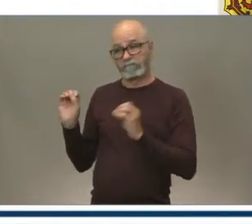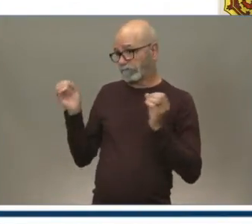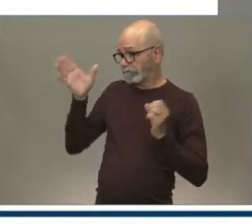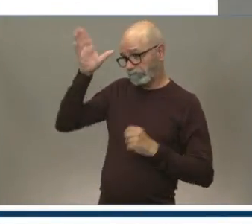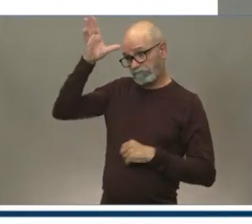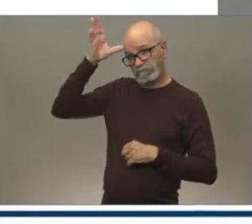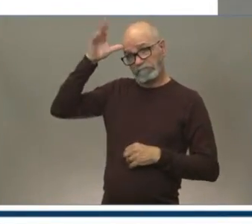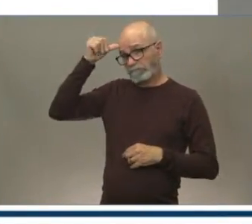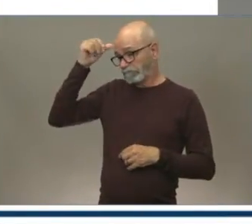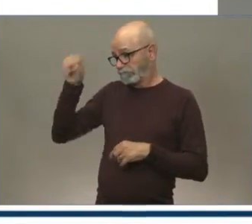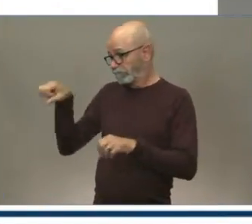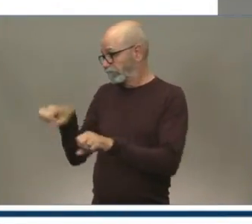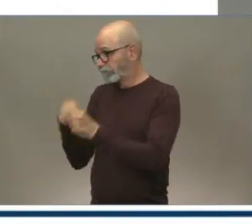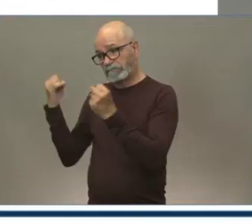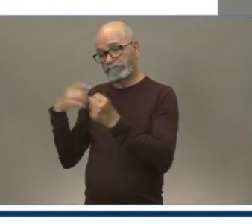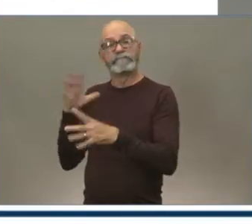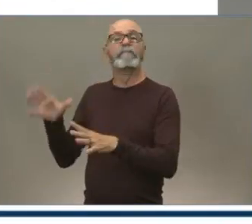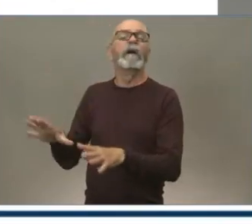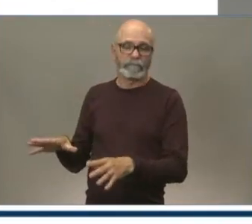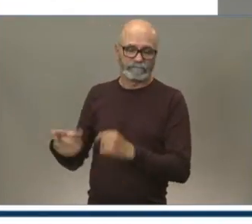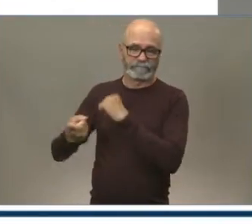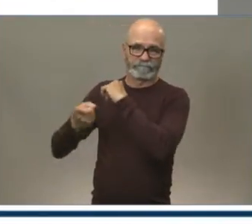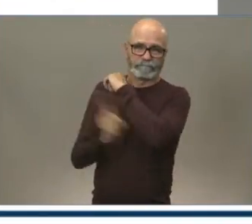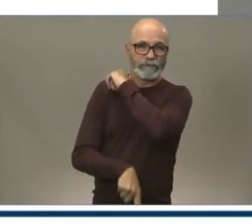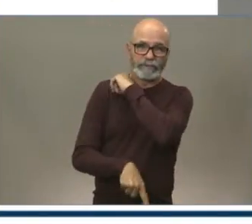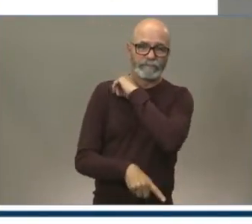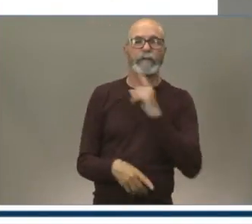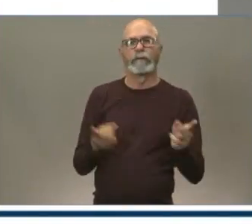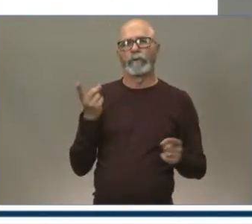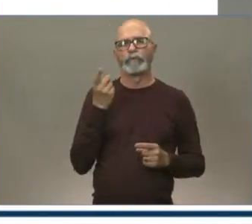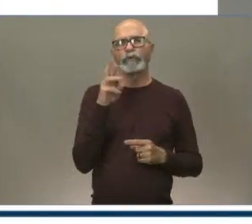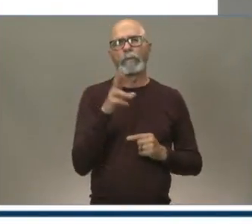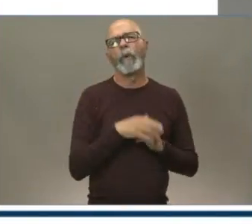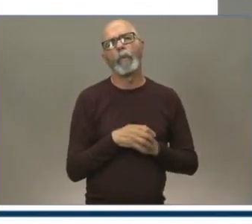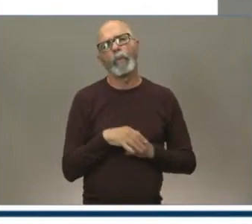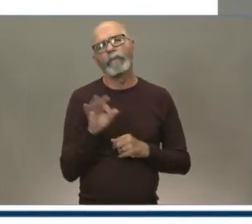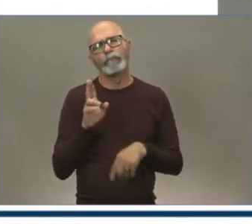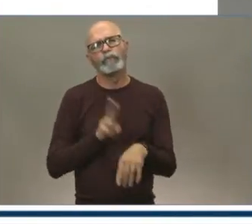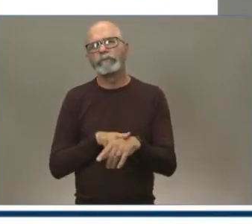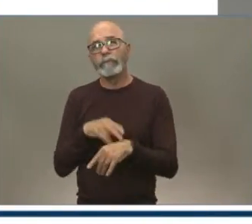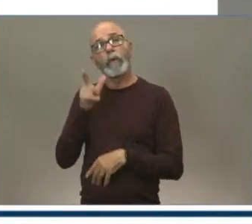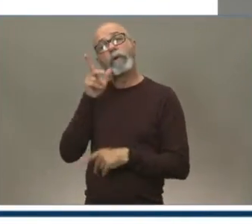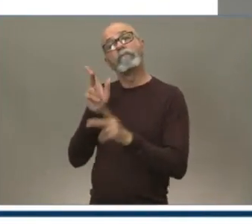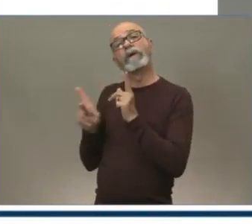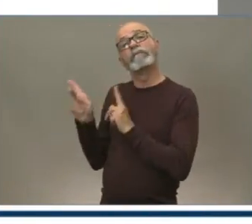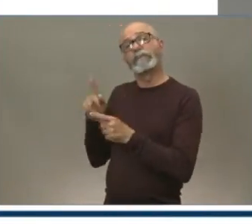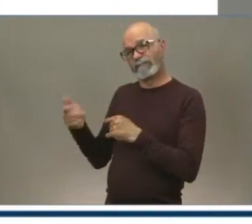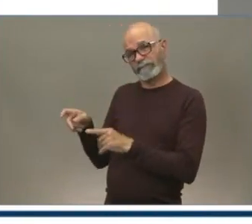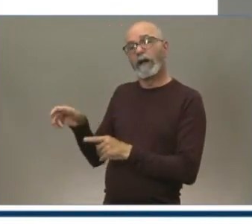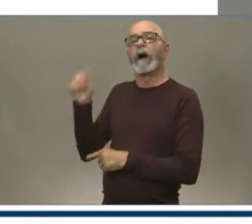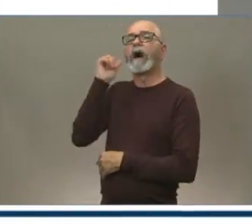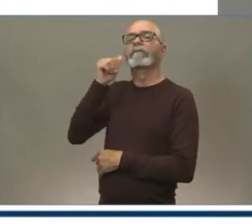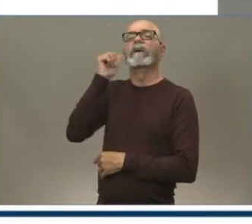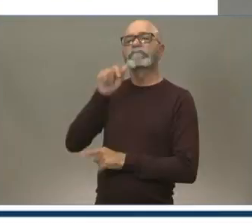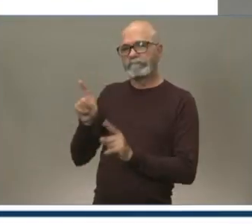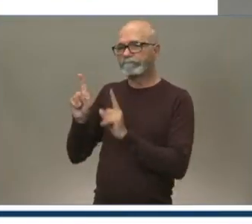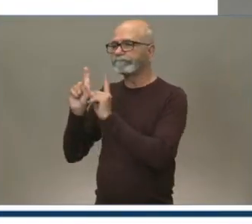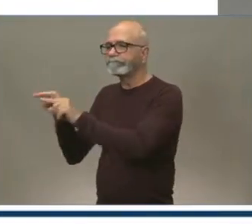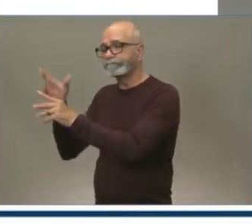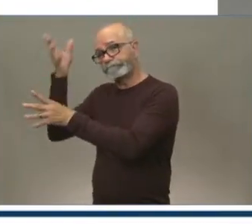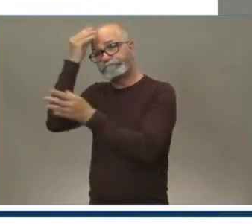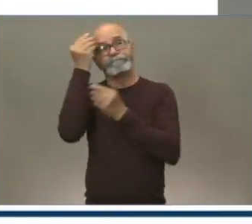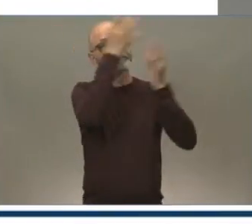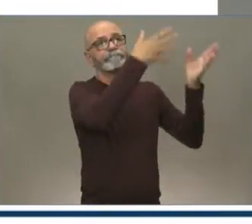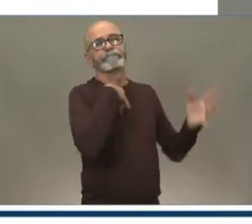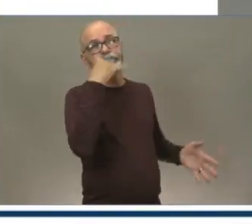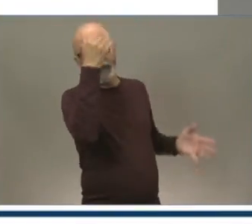We continue to do. We have everybody who's under quarantine has to do a daily digital check-in. If we don't hear from people, that is